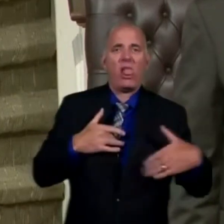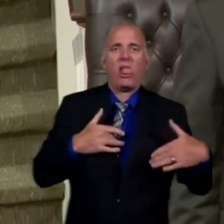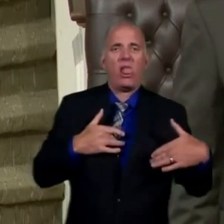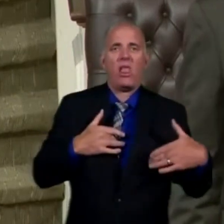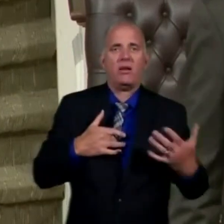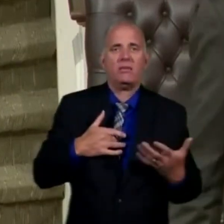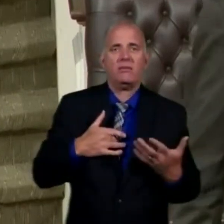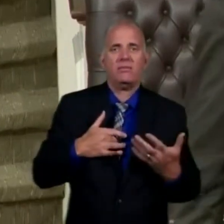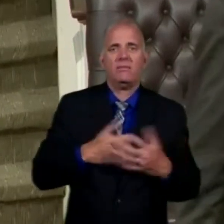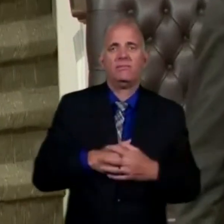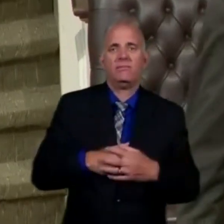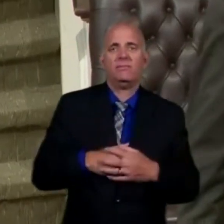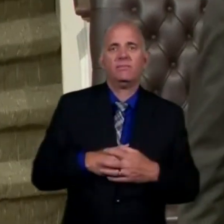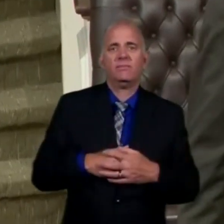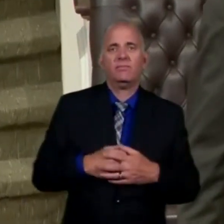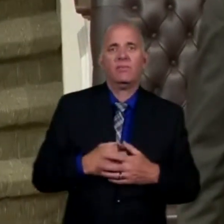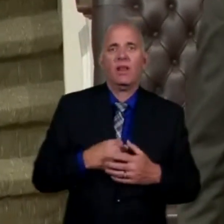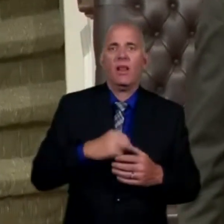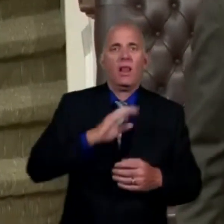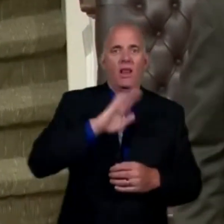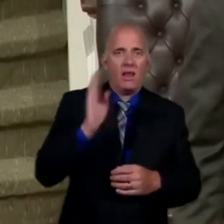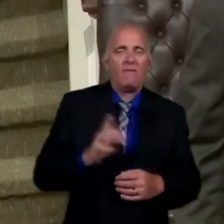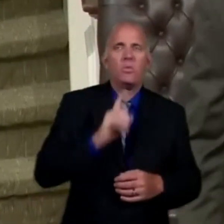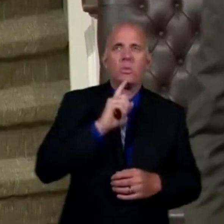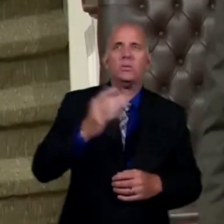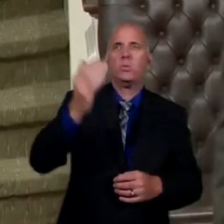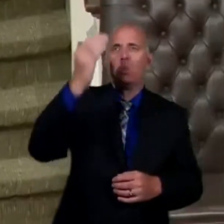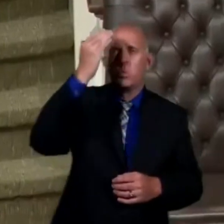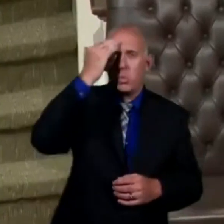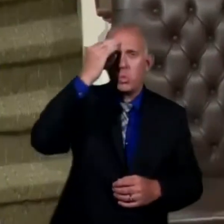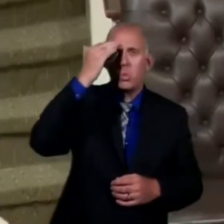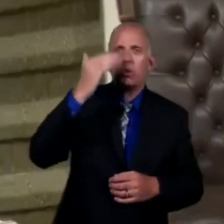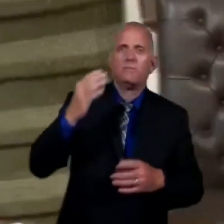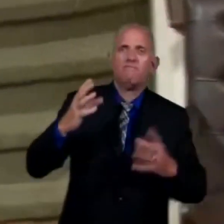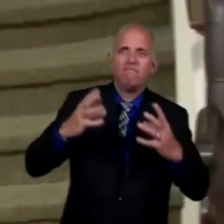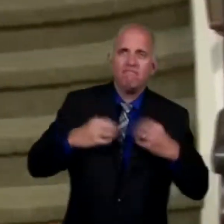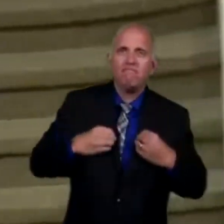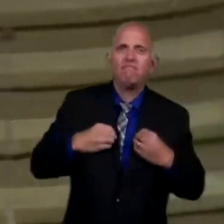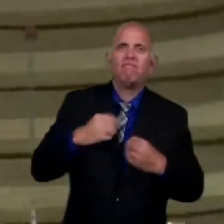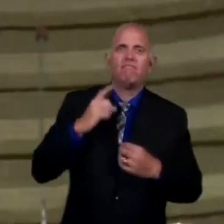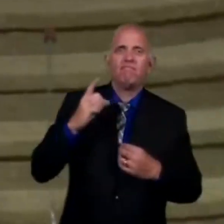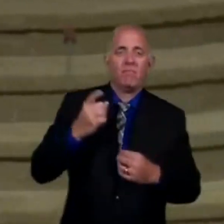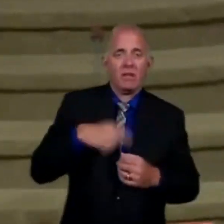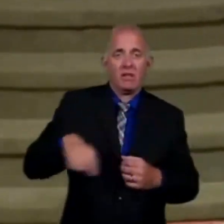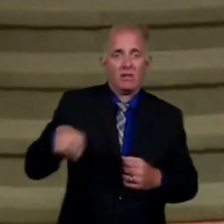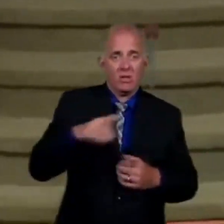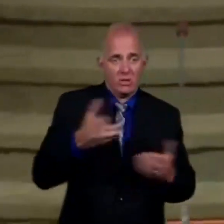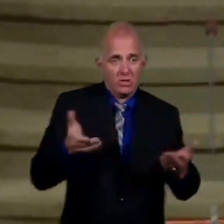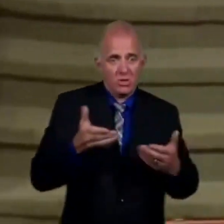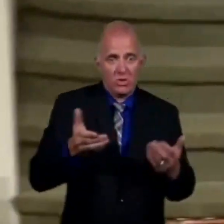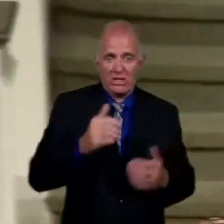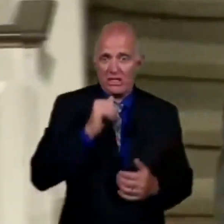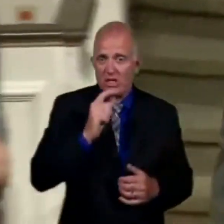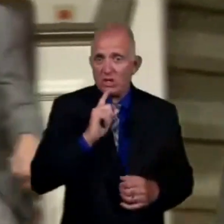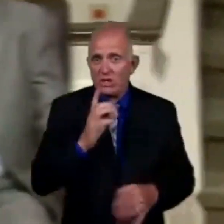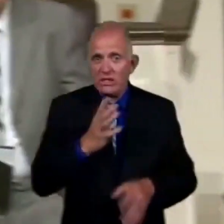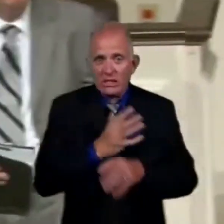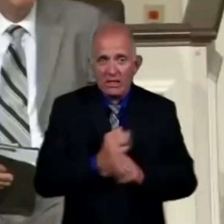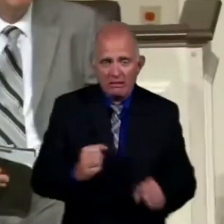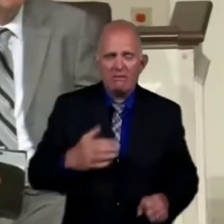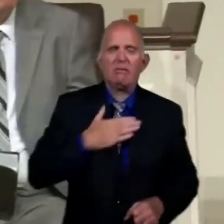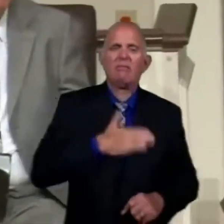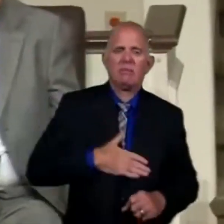They never really came to know the Lord as their Savior. I want to encourage you today, if you're here and you're not sure you're saved, then you need to get